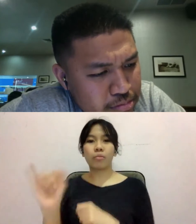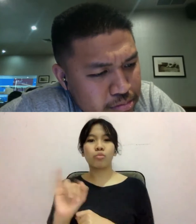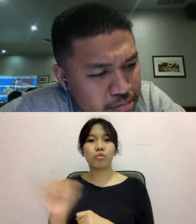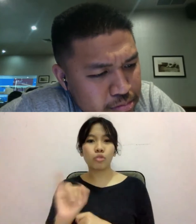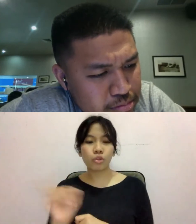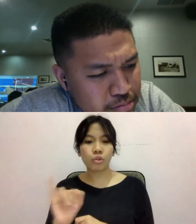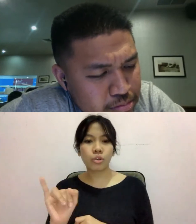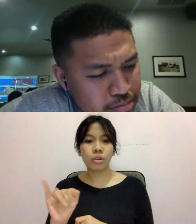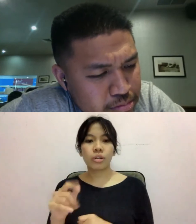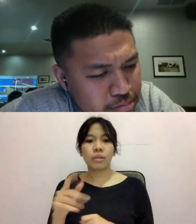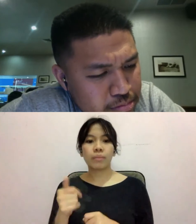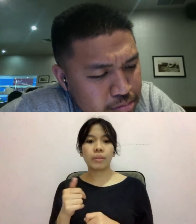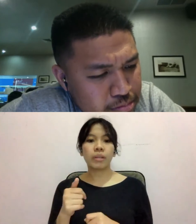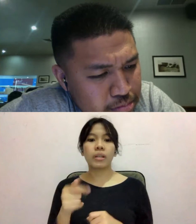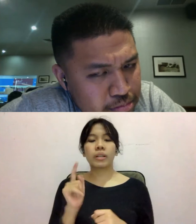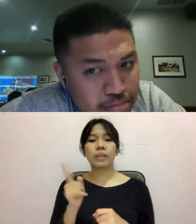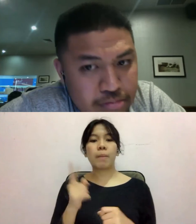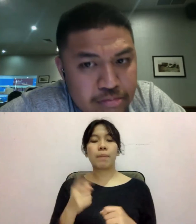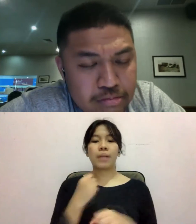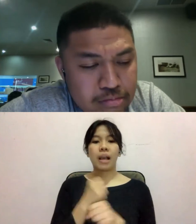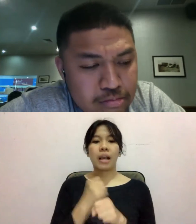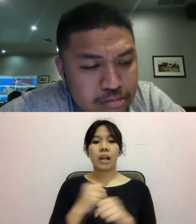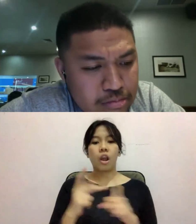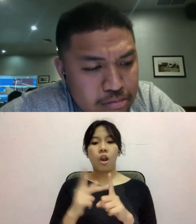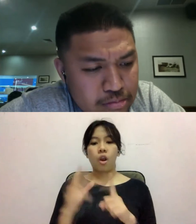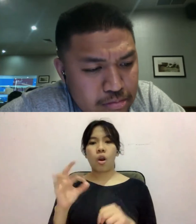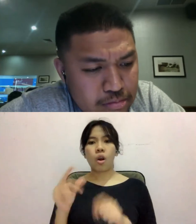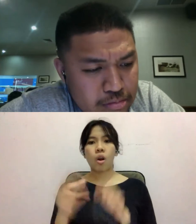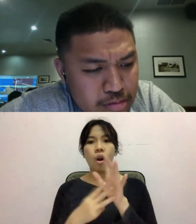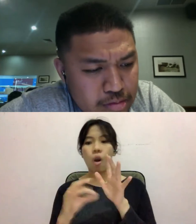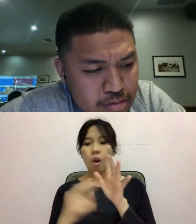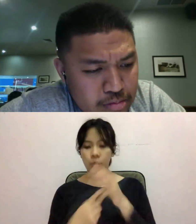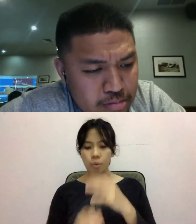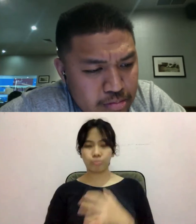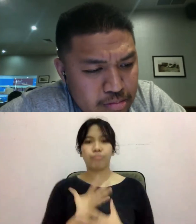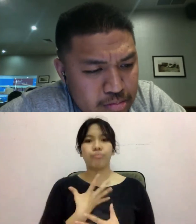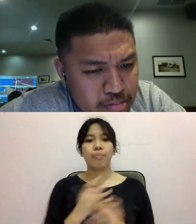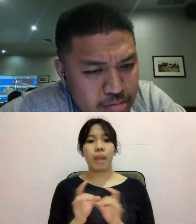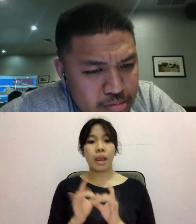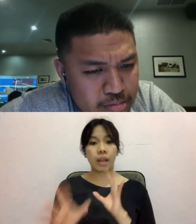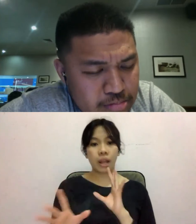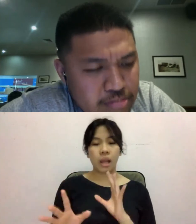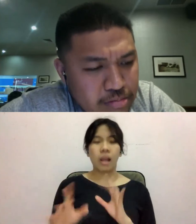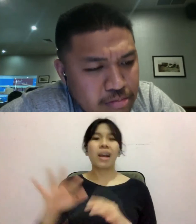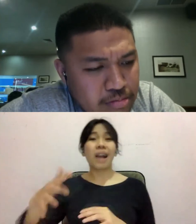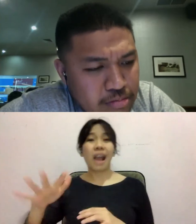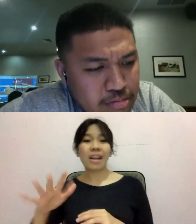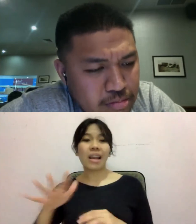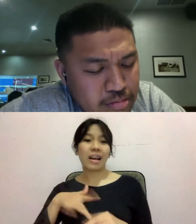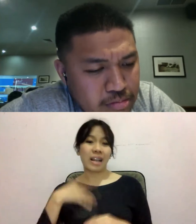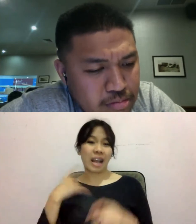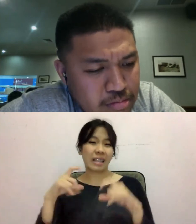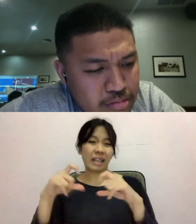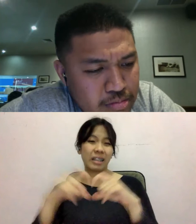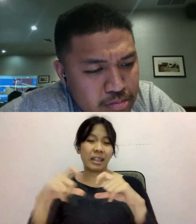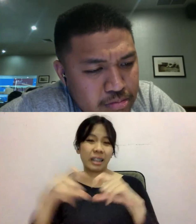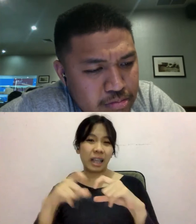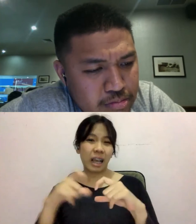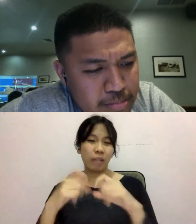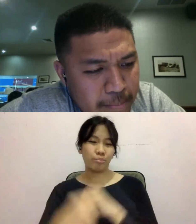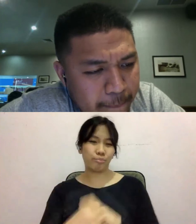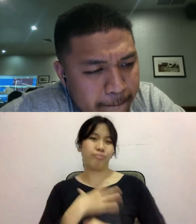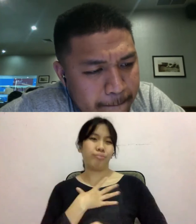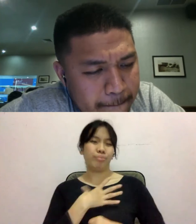and also balanced relationship. But sometimes love can be hurtful for some because sometimes it can